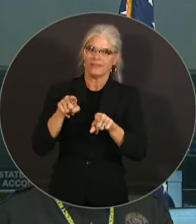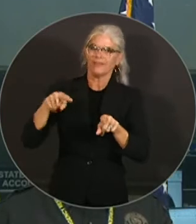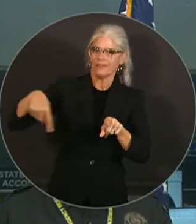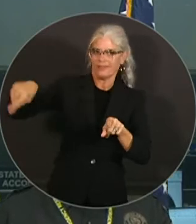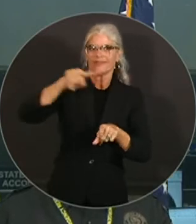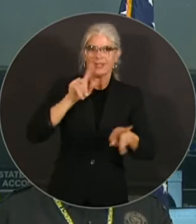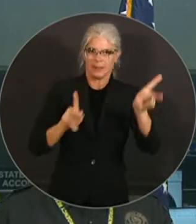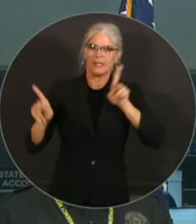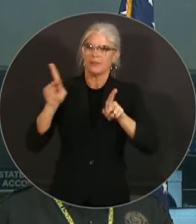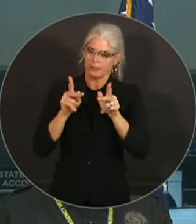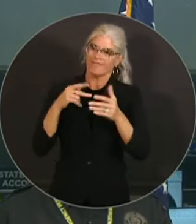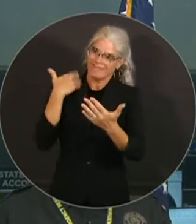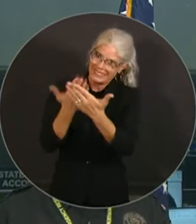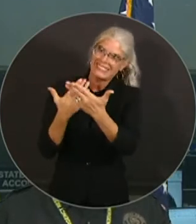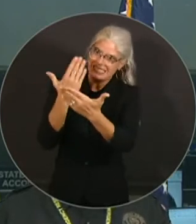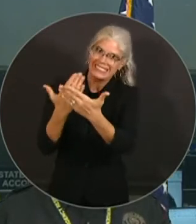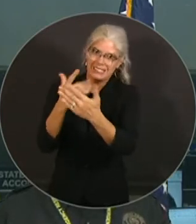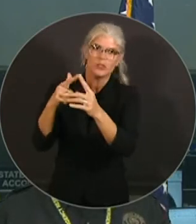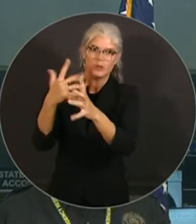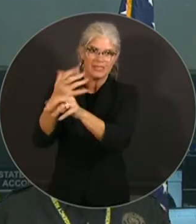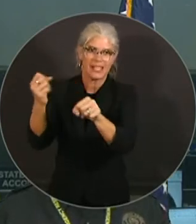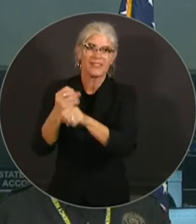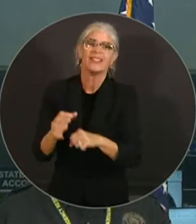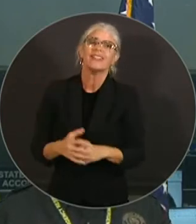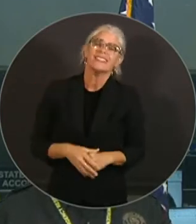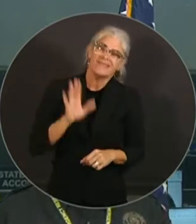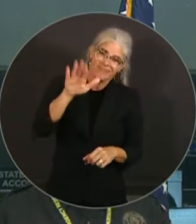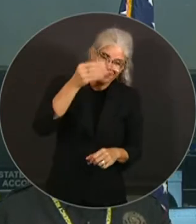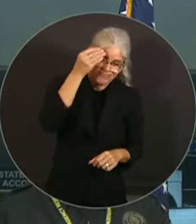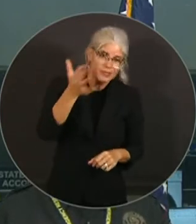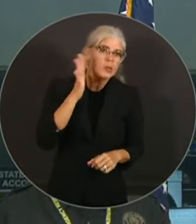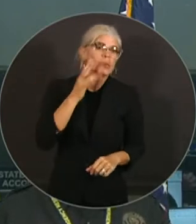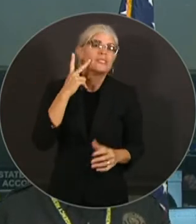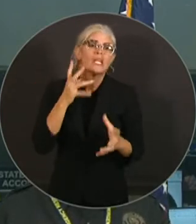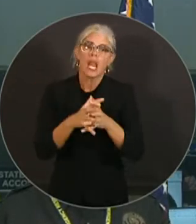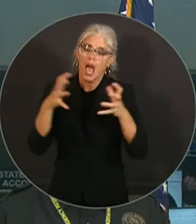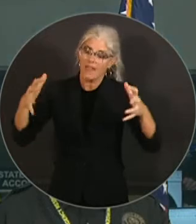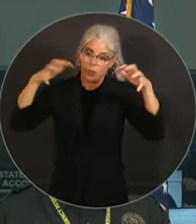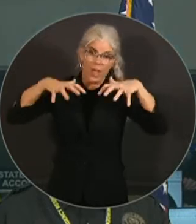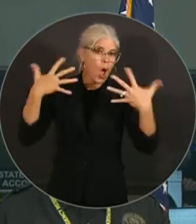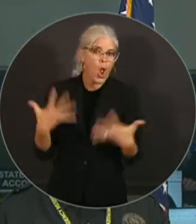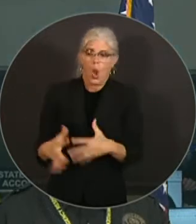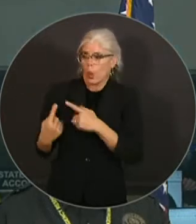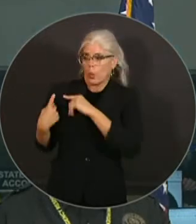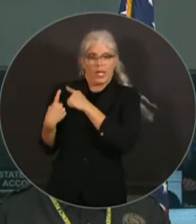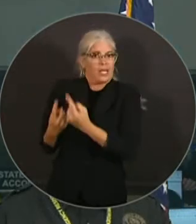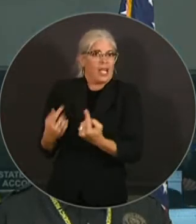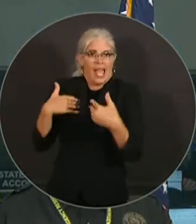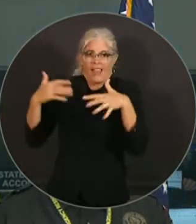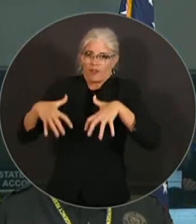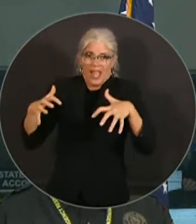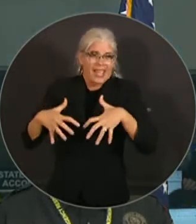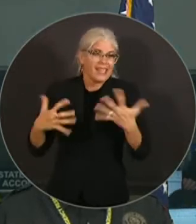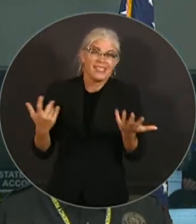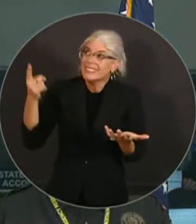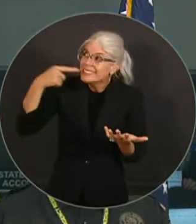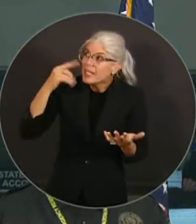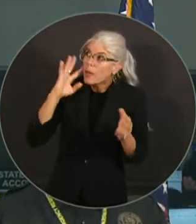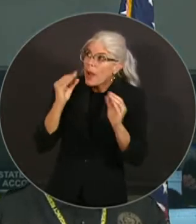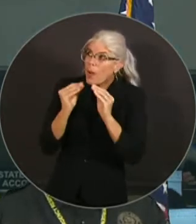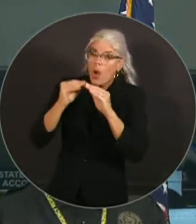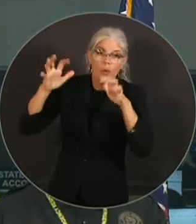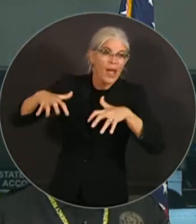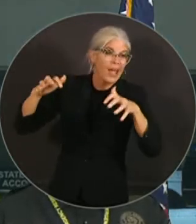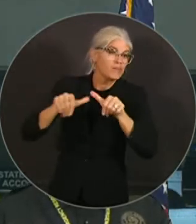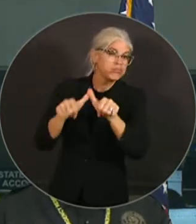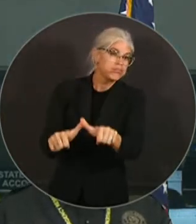safety. There's been a lot of rain. The ground is saturated right now with the forecast. This storm is